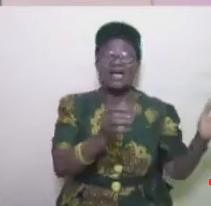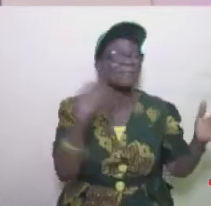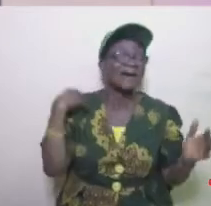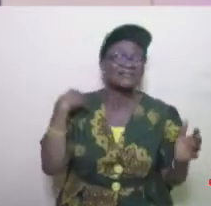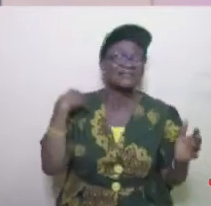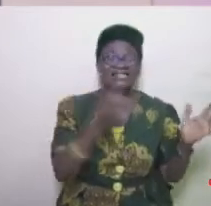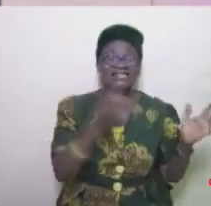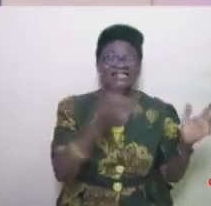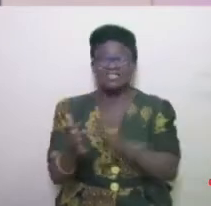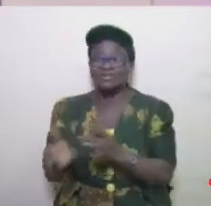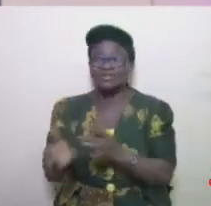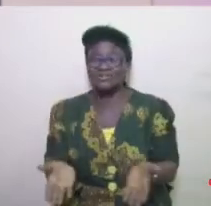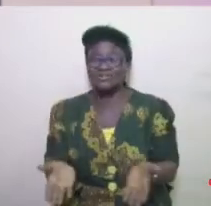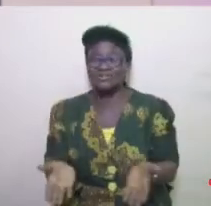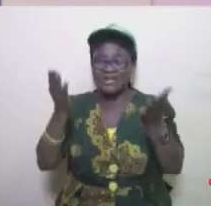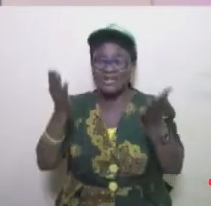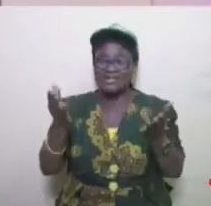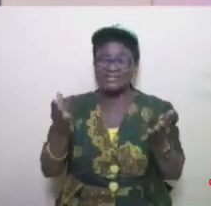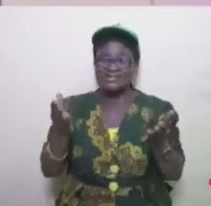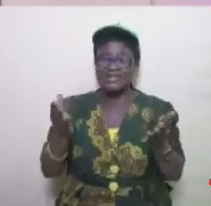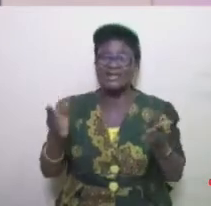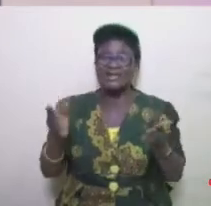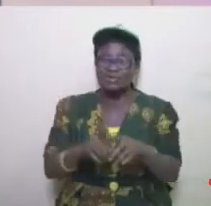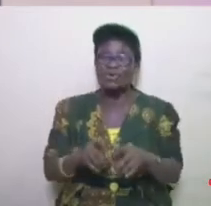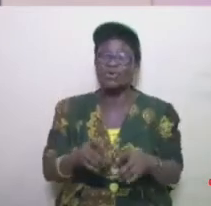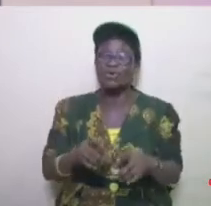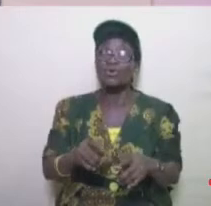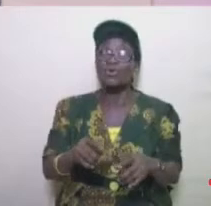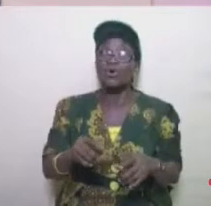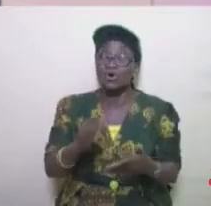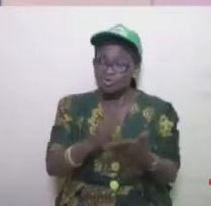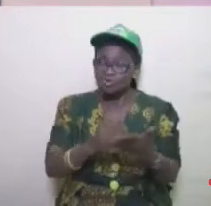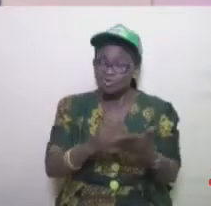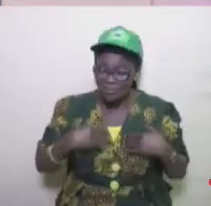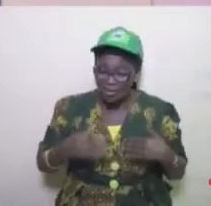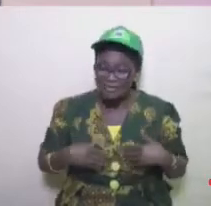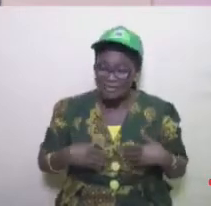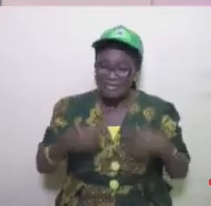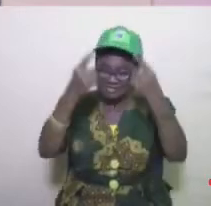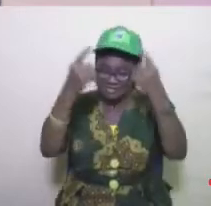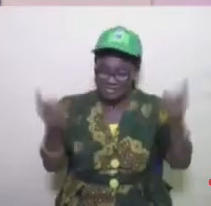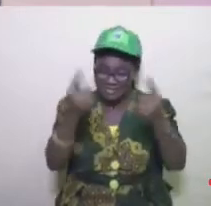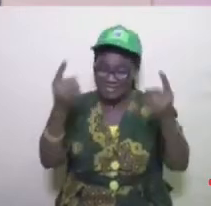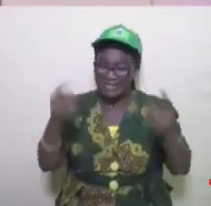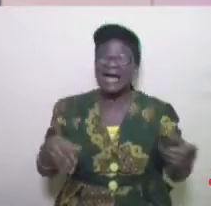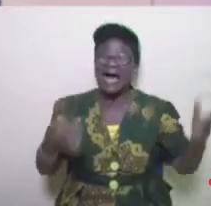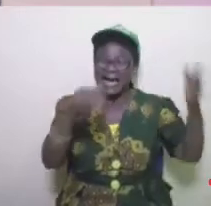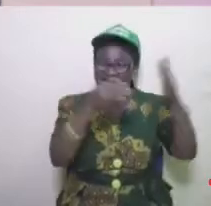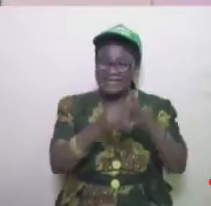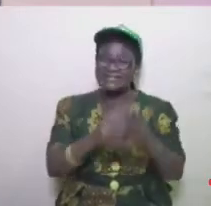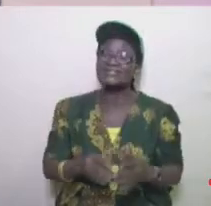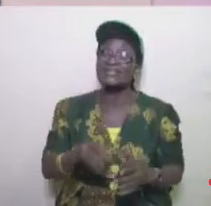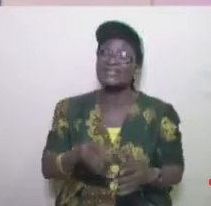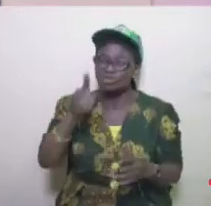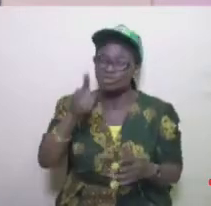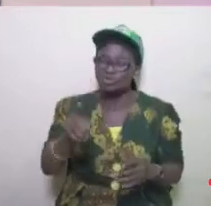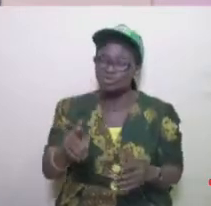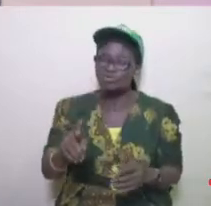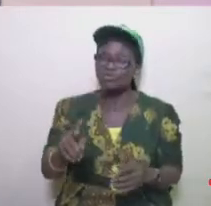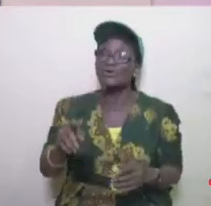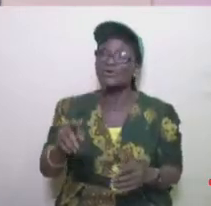so high. Somebody must sin against you 40 times, 7 times. I